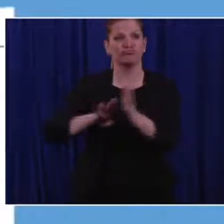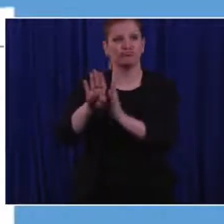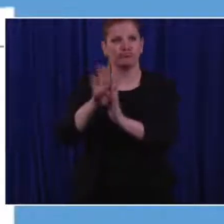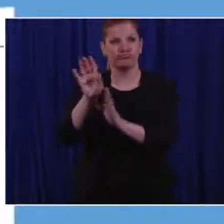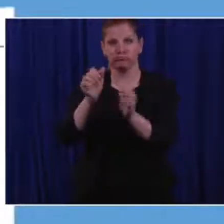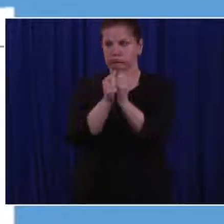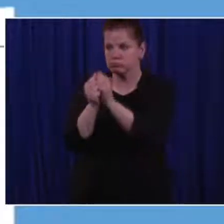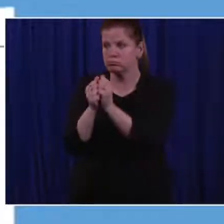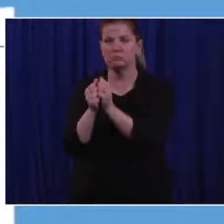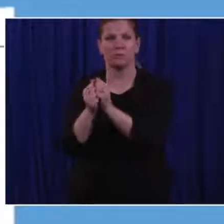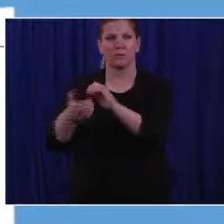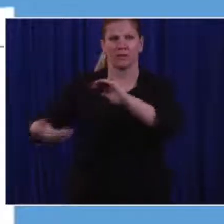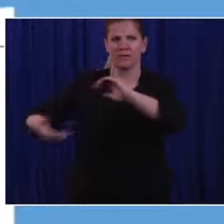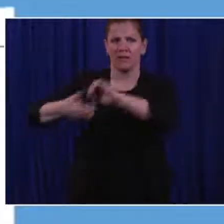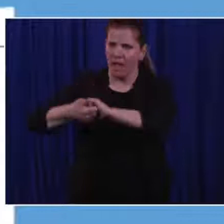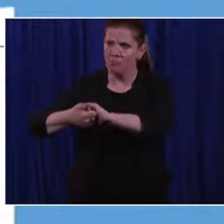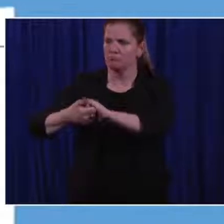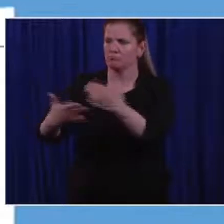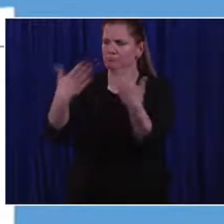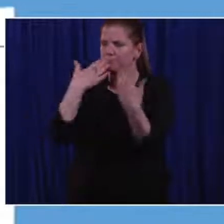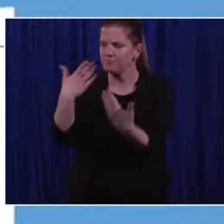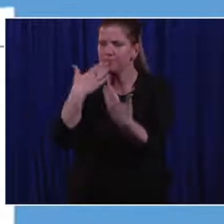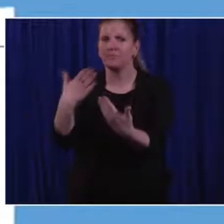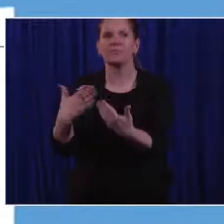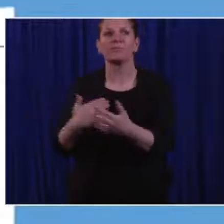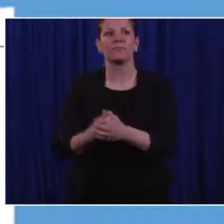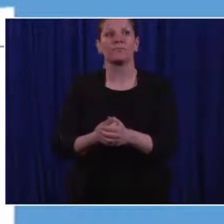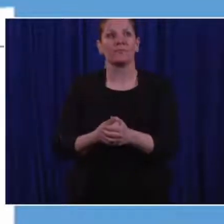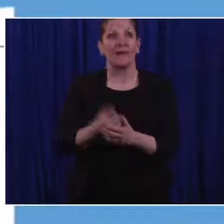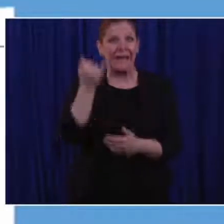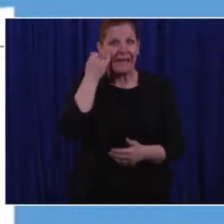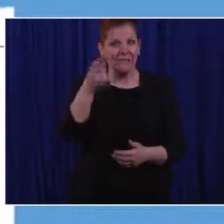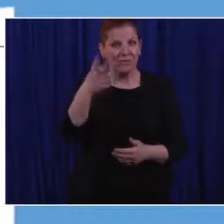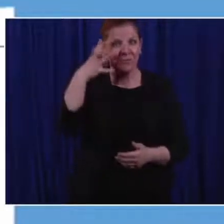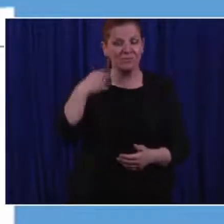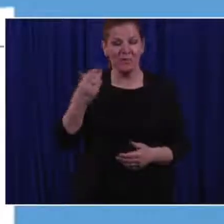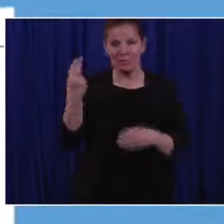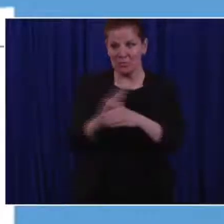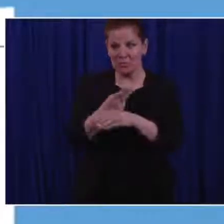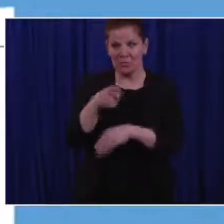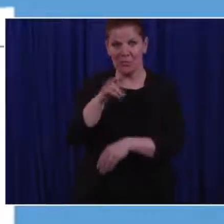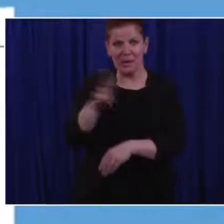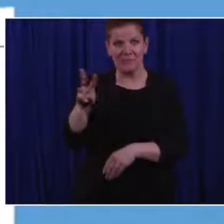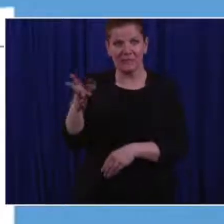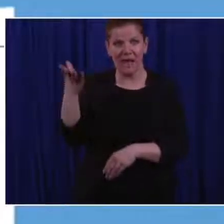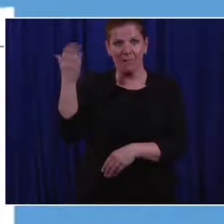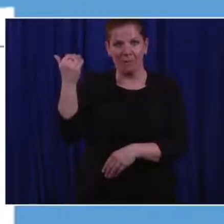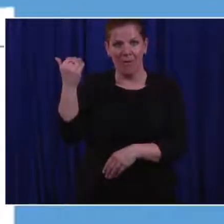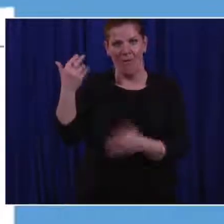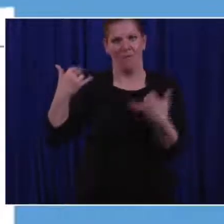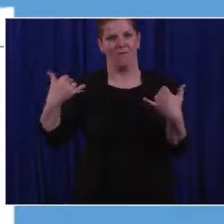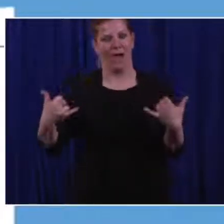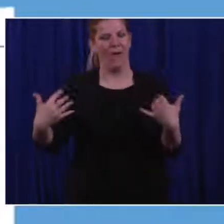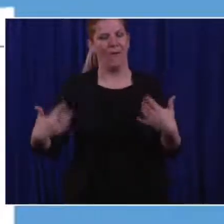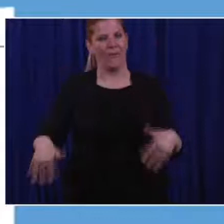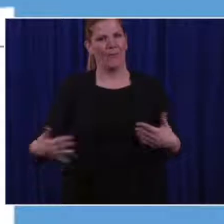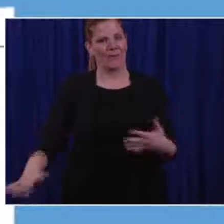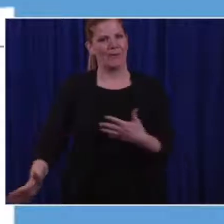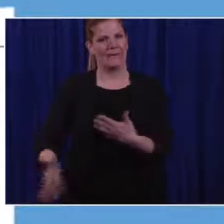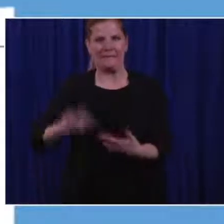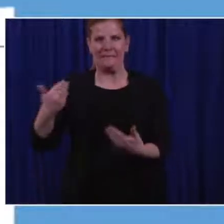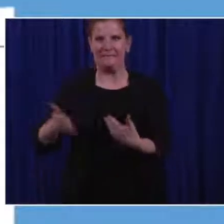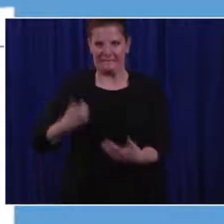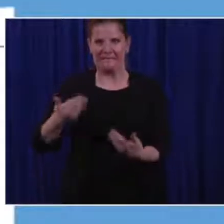collaboration. I think that if you've ever used the site before, you will find that this is much easier. You can find all of the